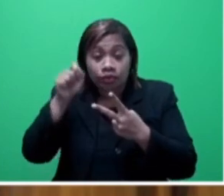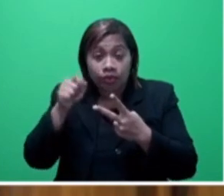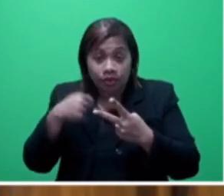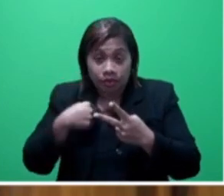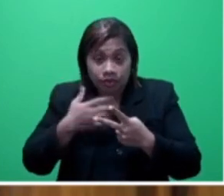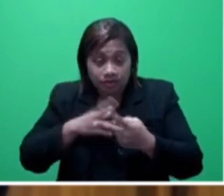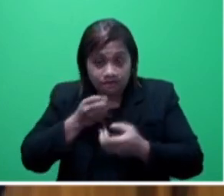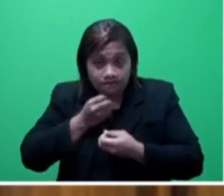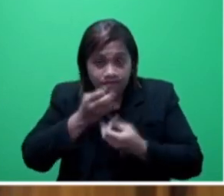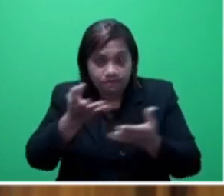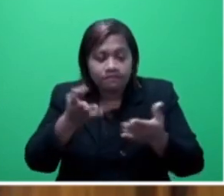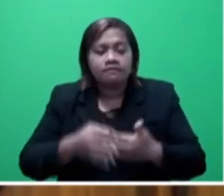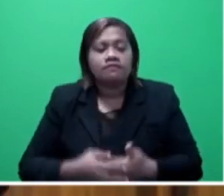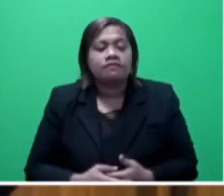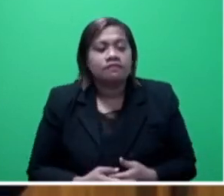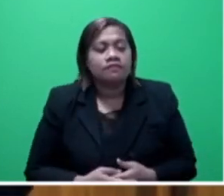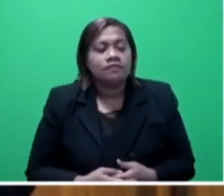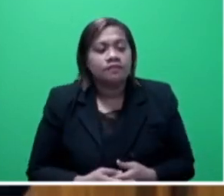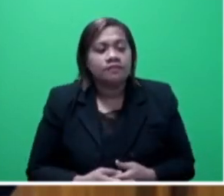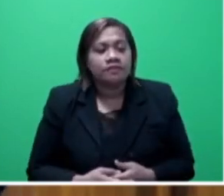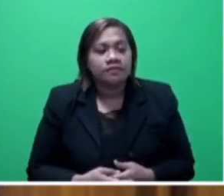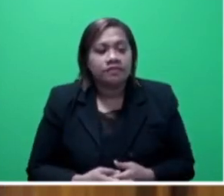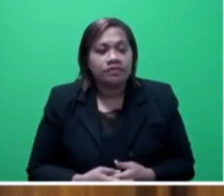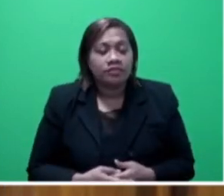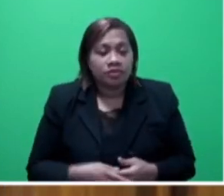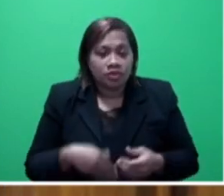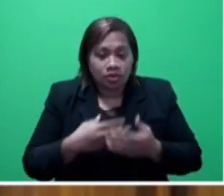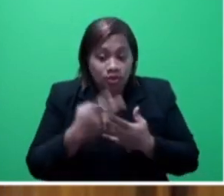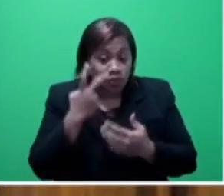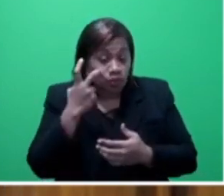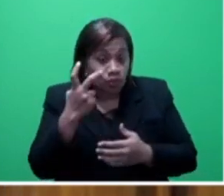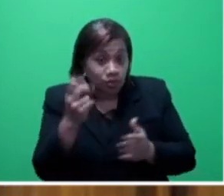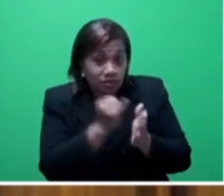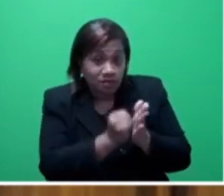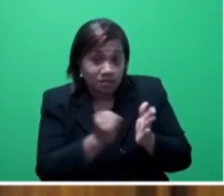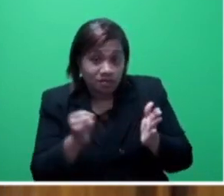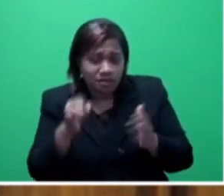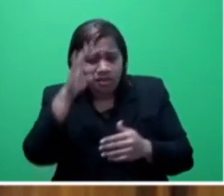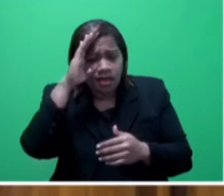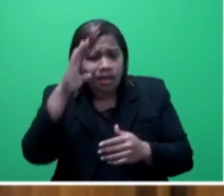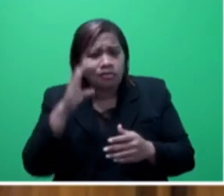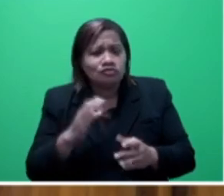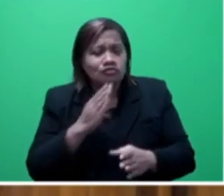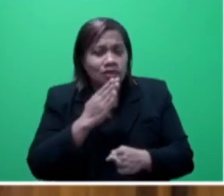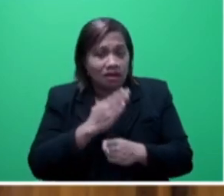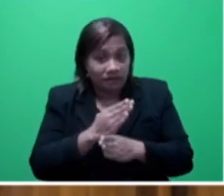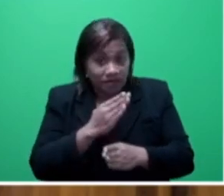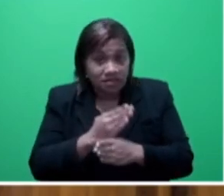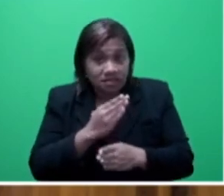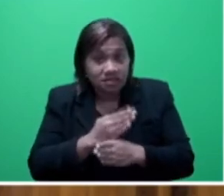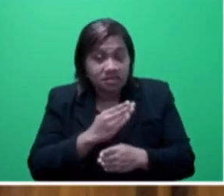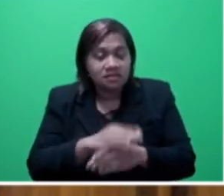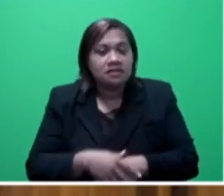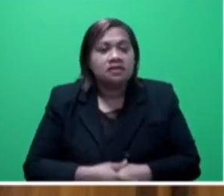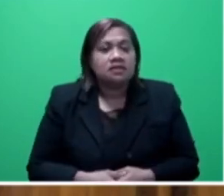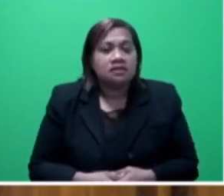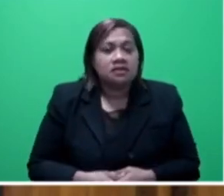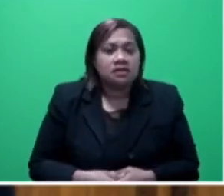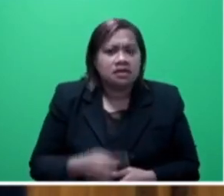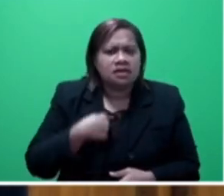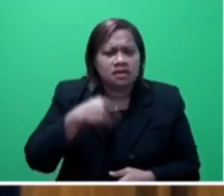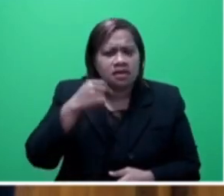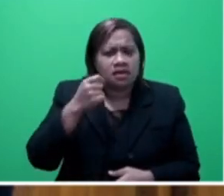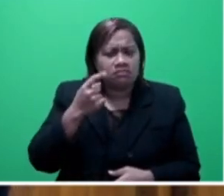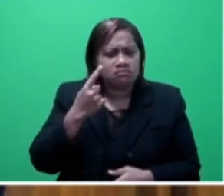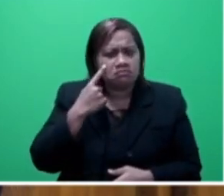to the tourism industry and our recovery efforts, and I know